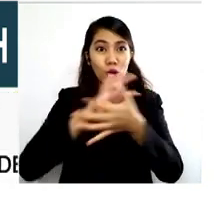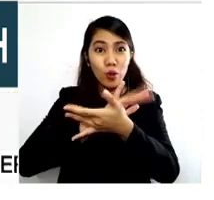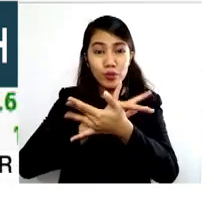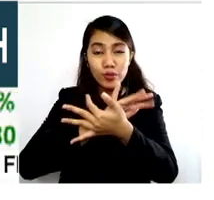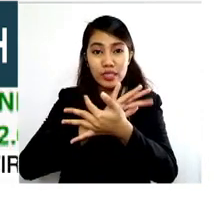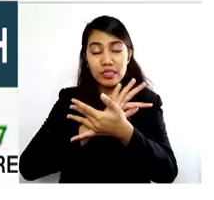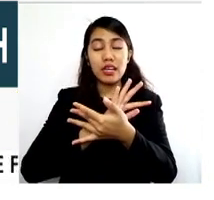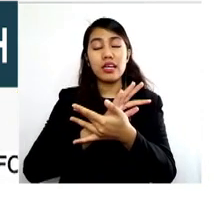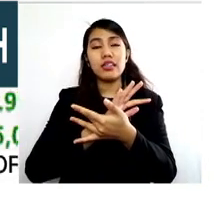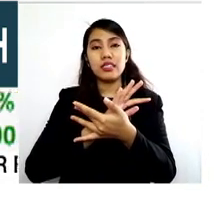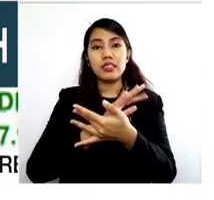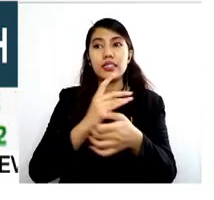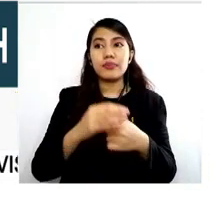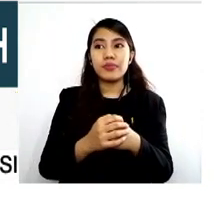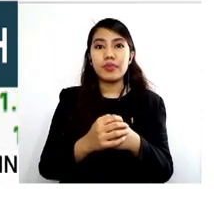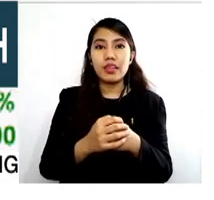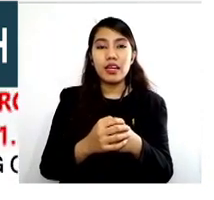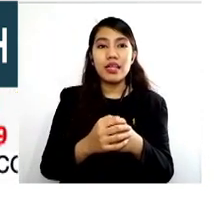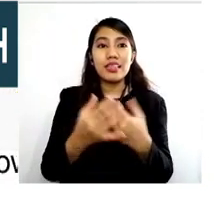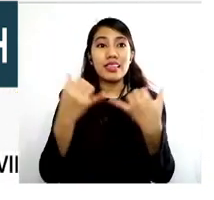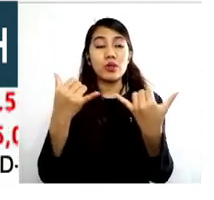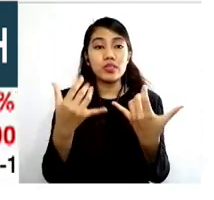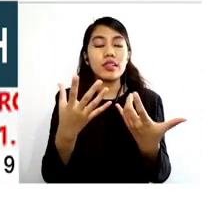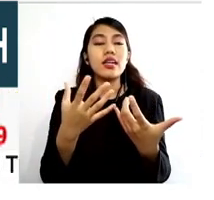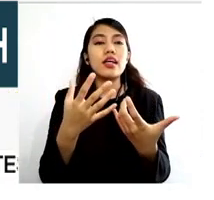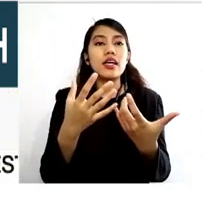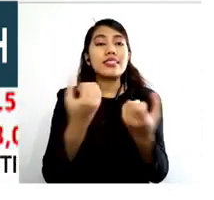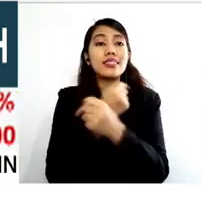the state security forces are even,